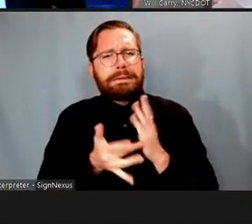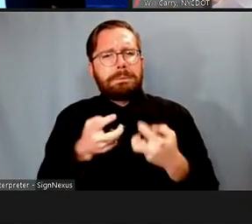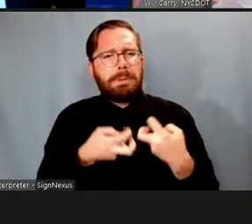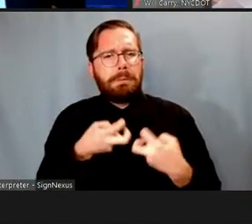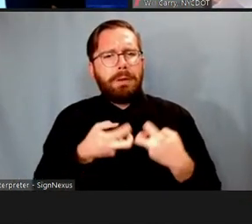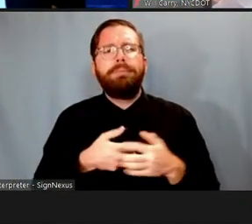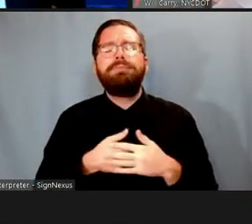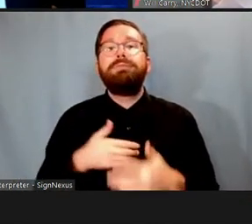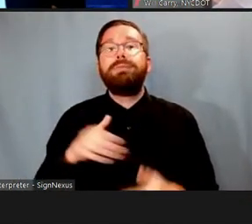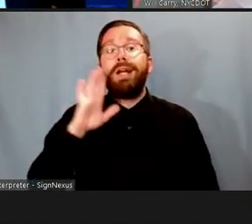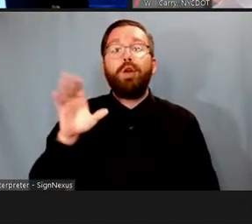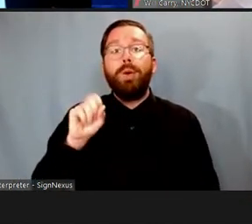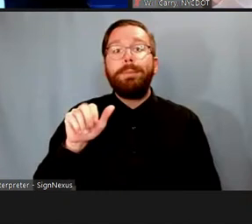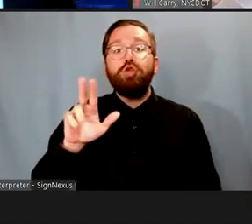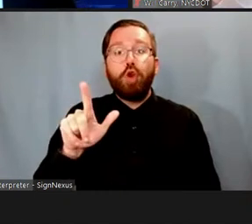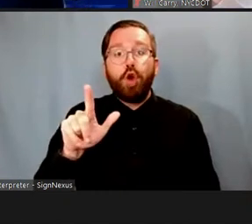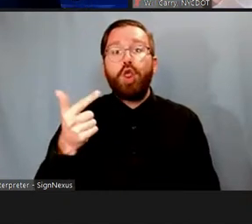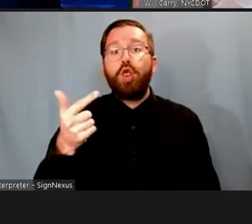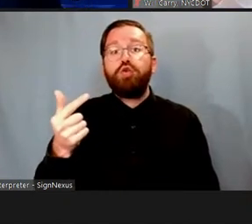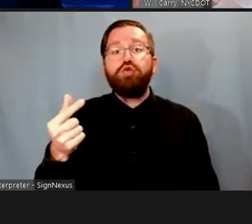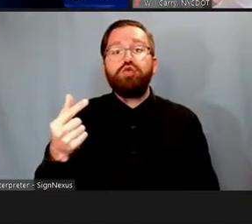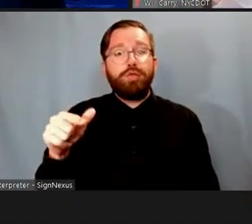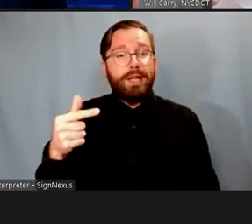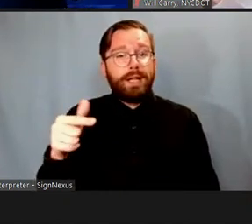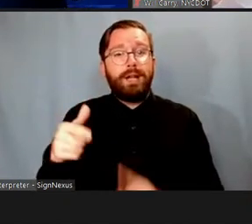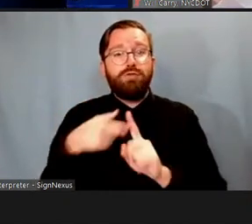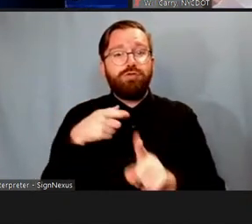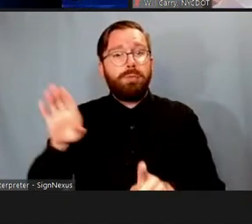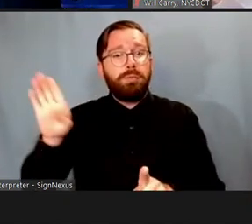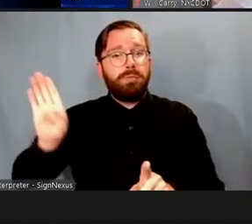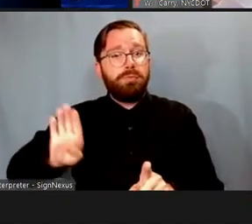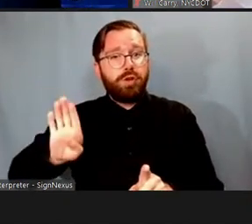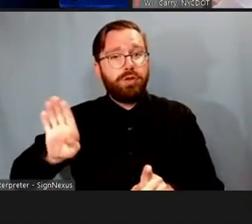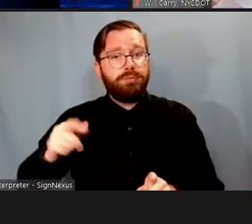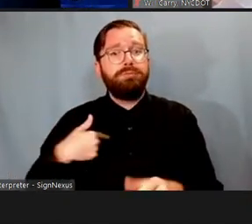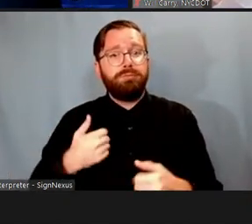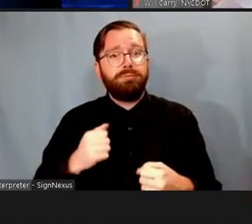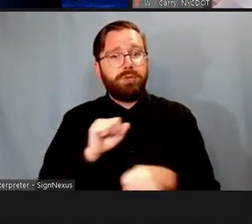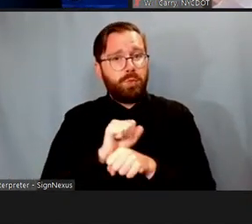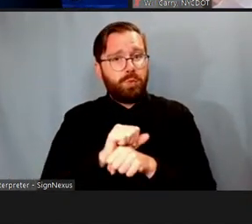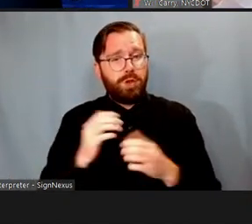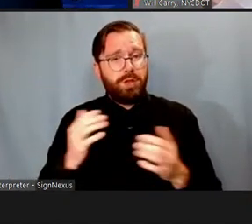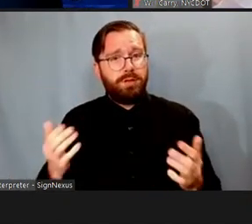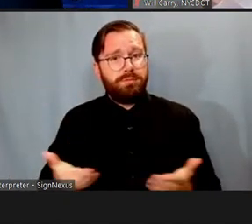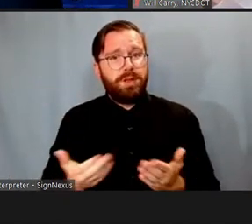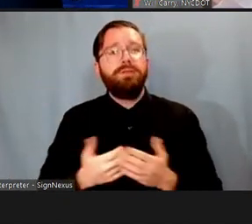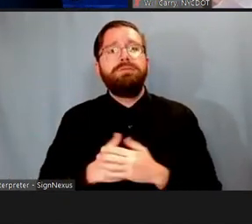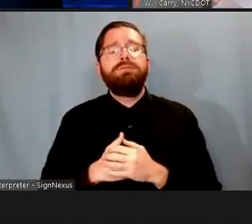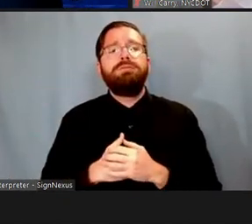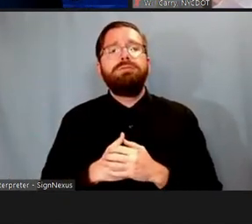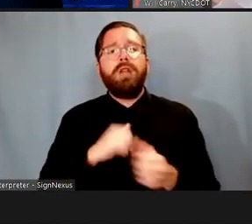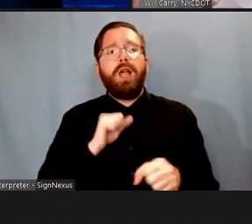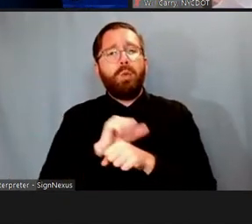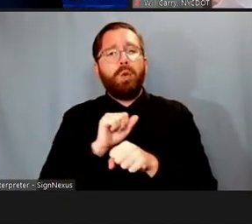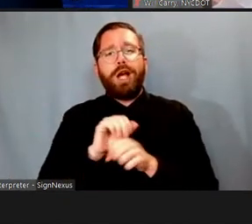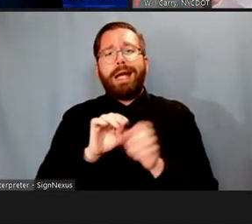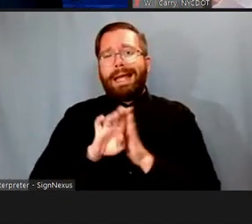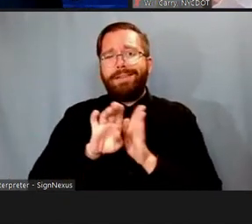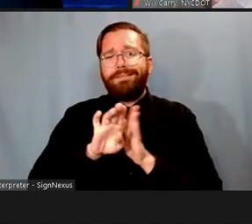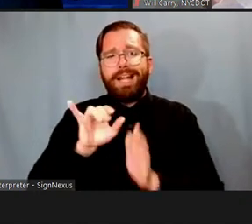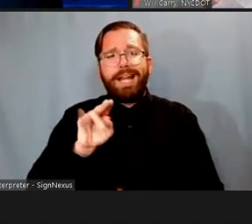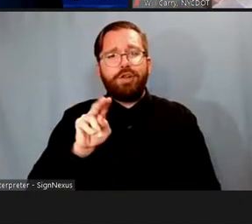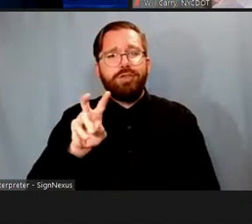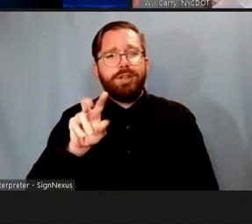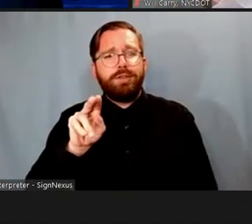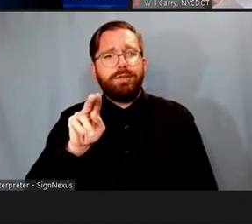i'm salgreen from brooklyn i work as a volunteer at work i'm a volunteer for an organization that